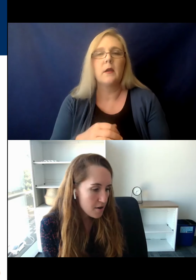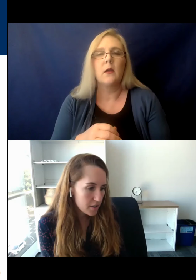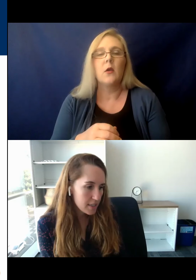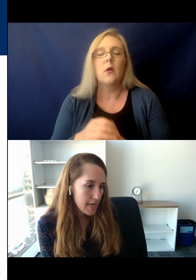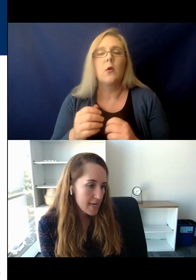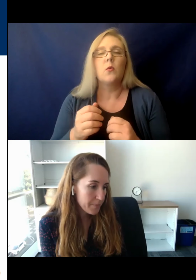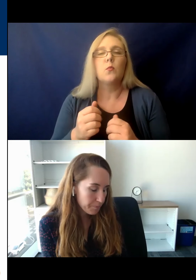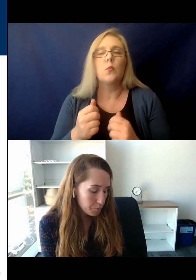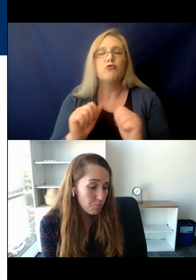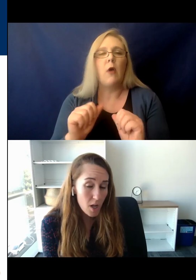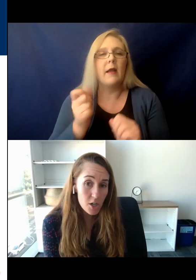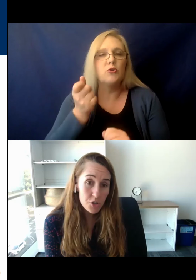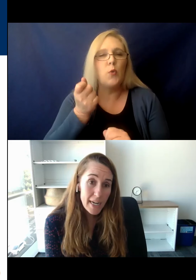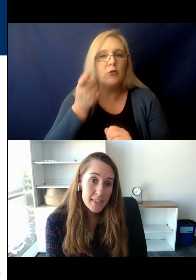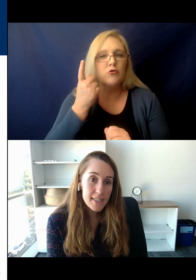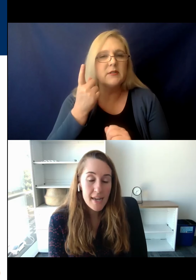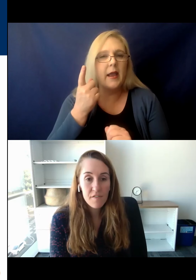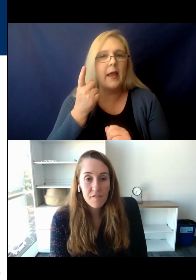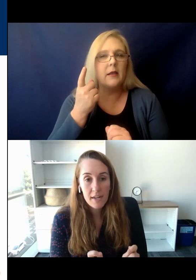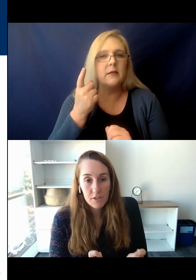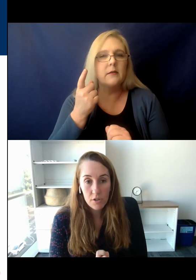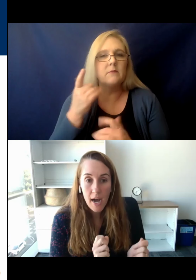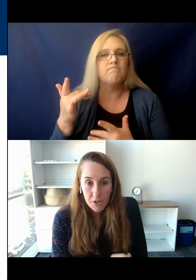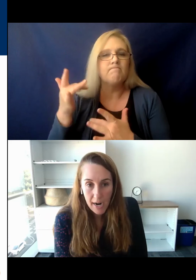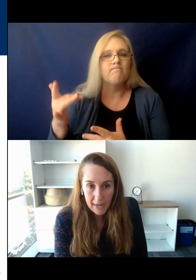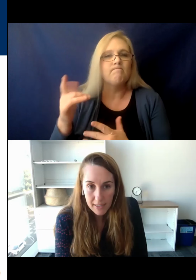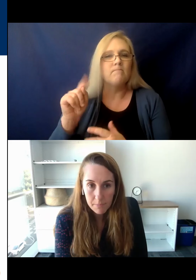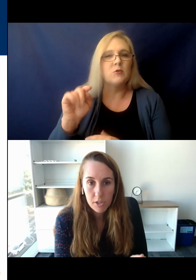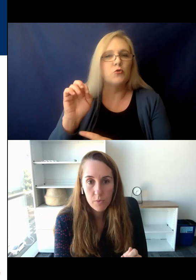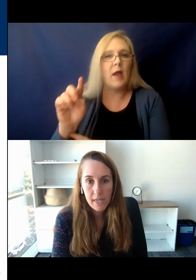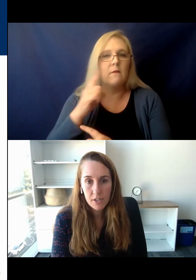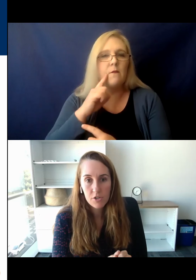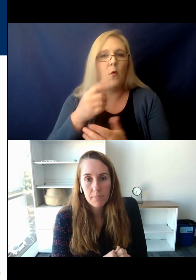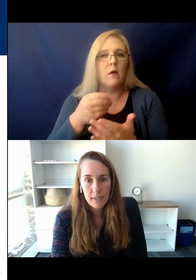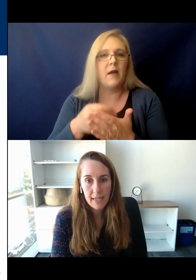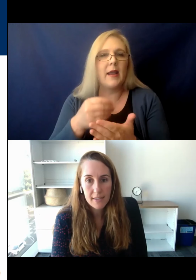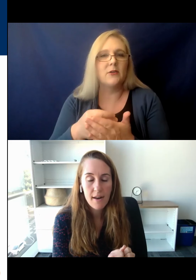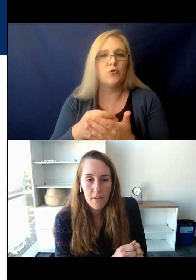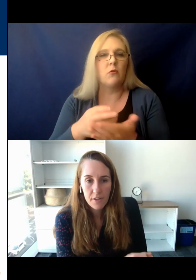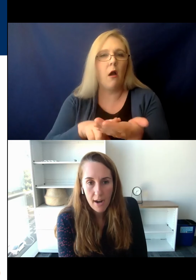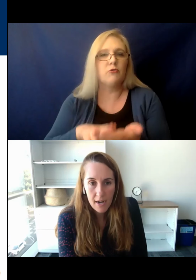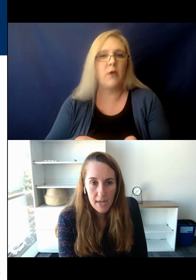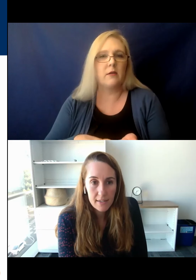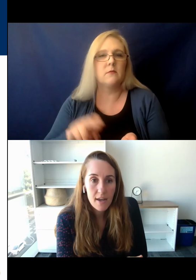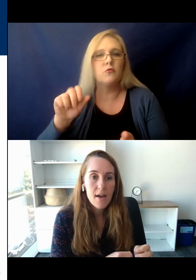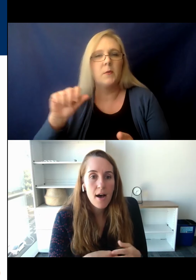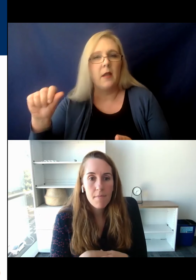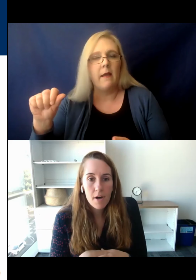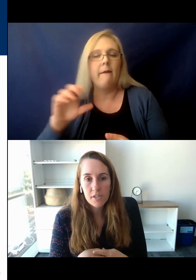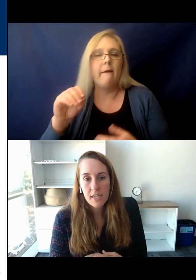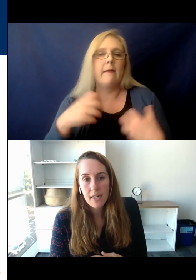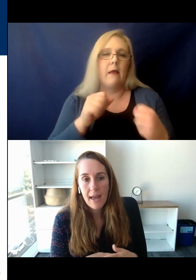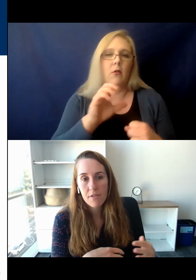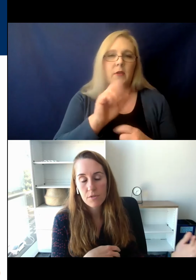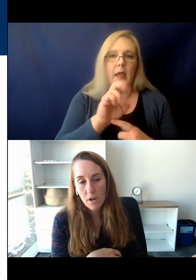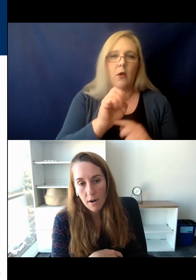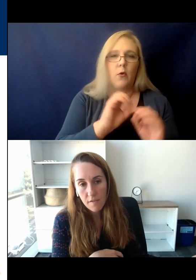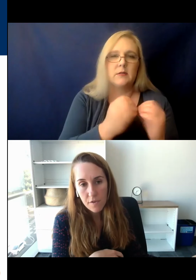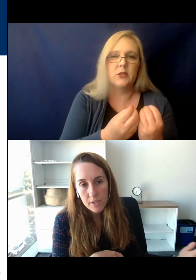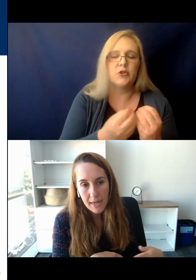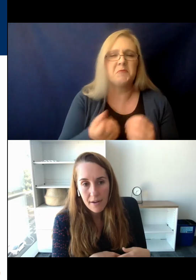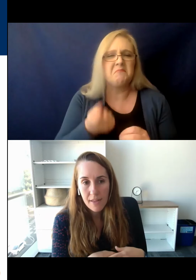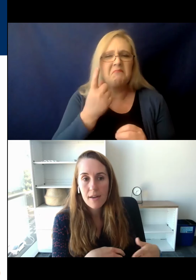to understand trends in financial contracts between AAAs and healthcare entities, understanding how those